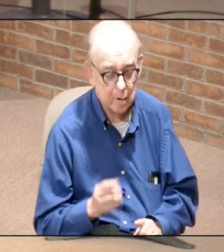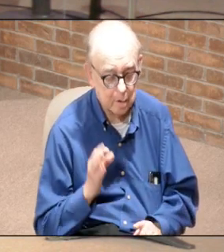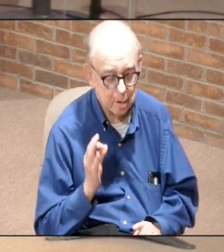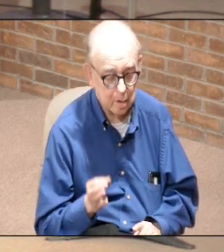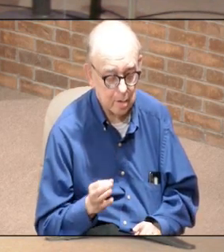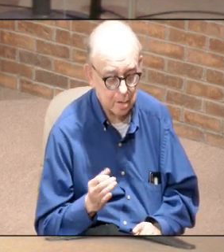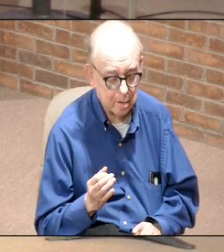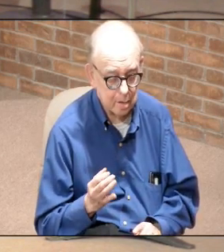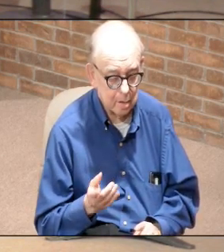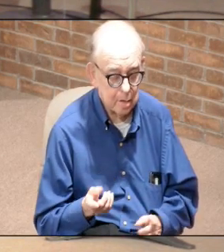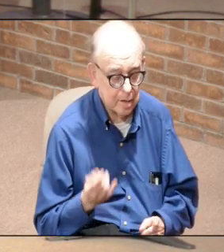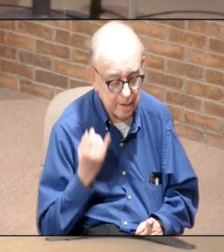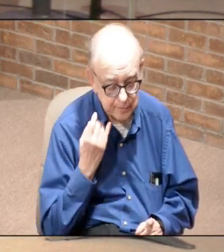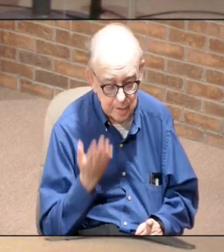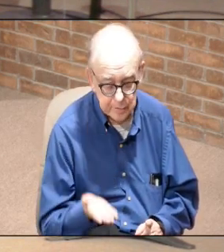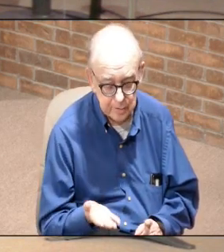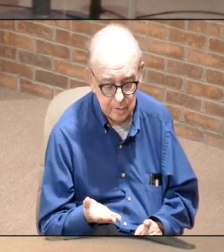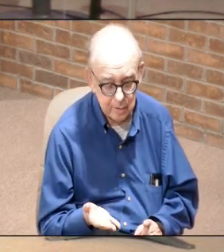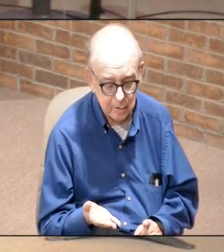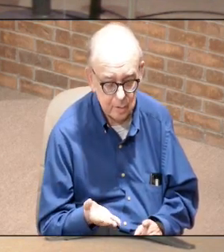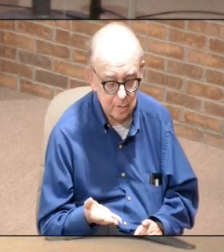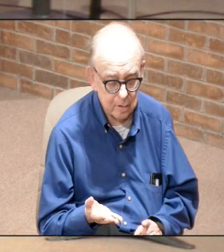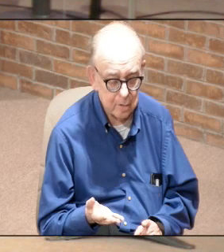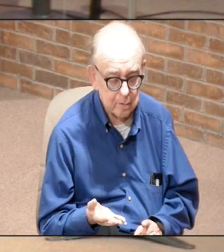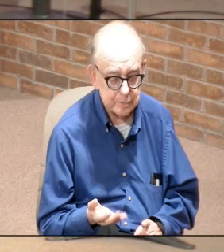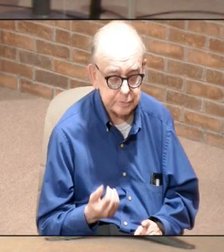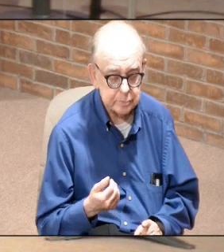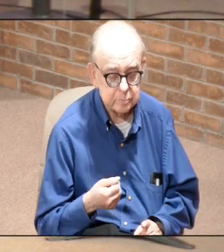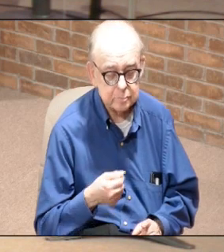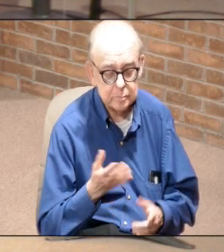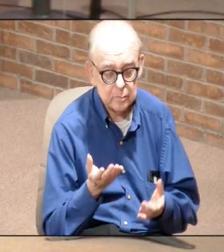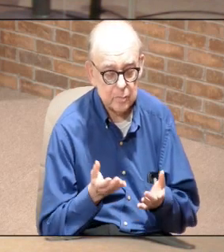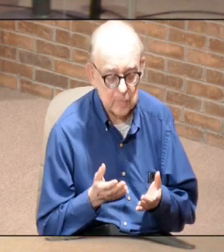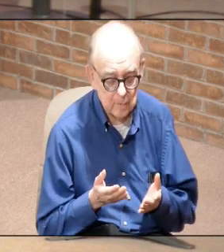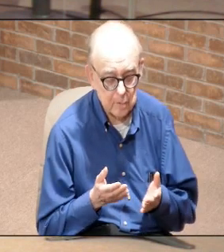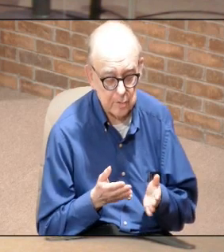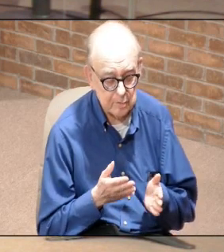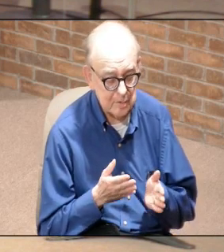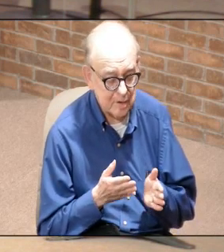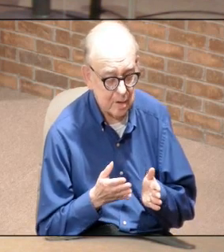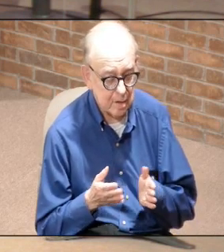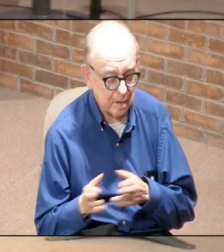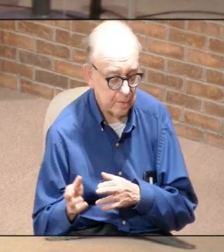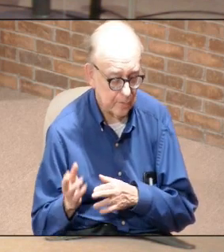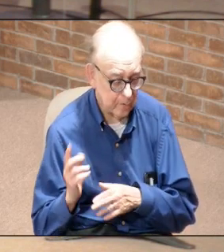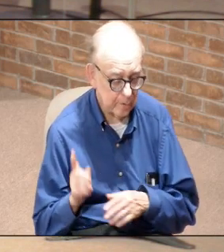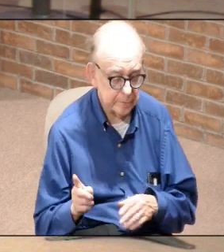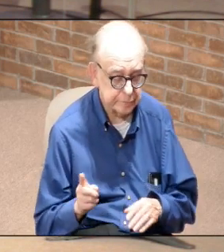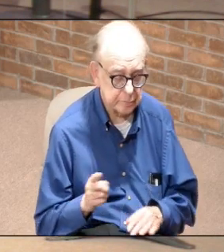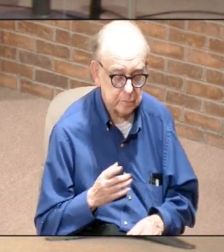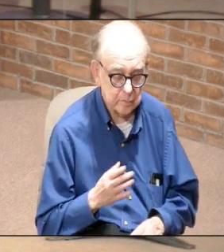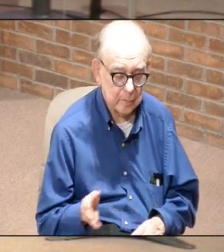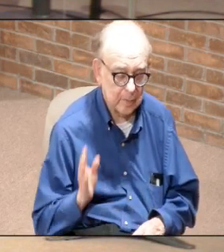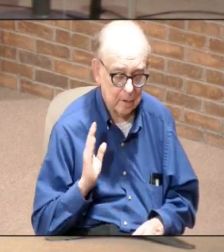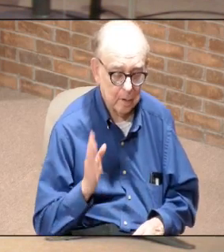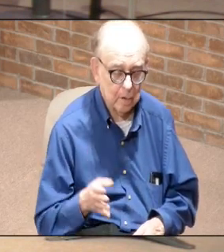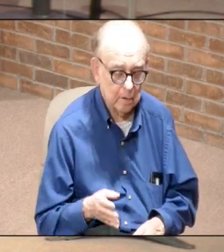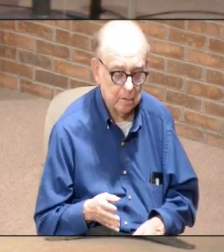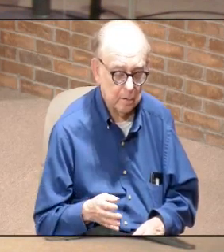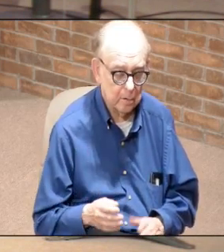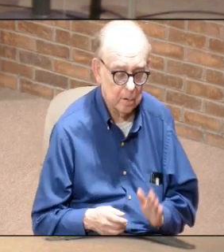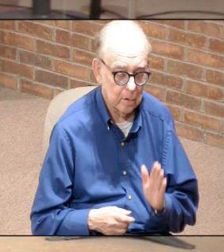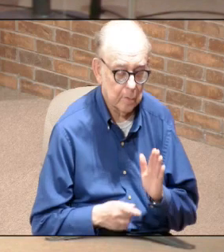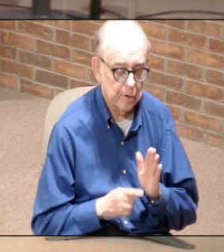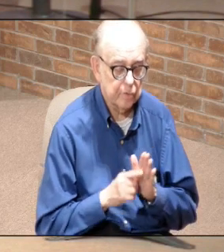still here, or what he wants me to be prepared for. Because there's going to be a